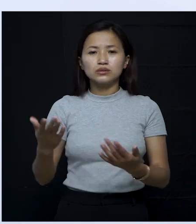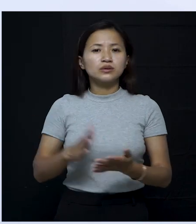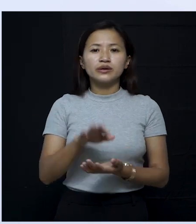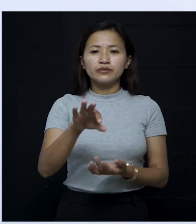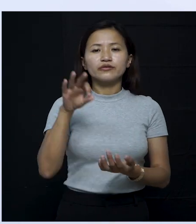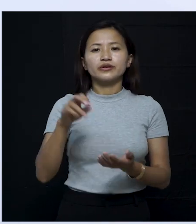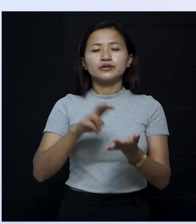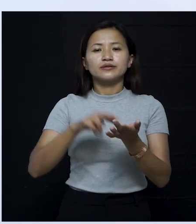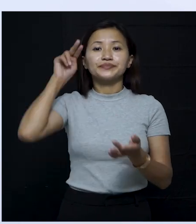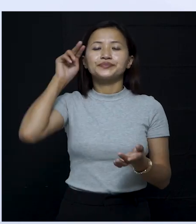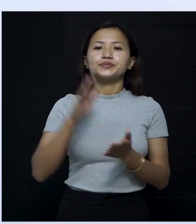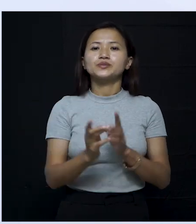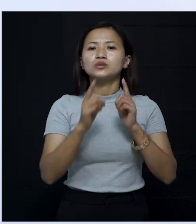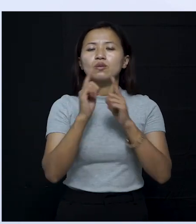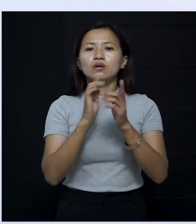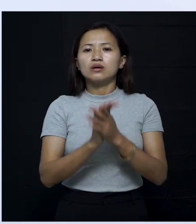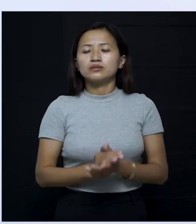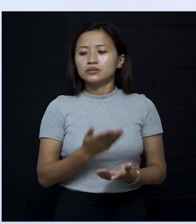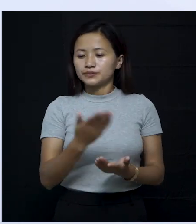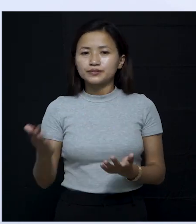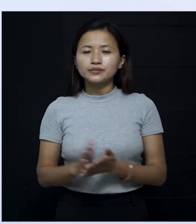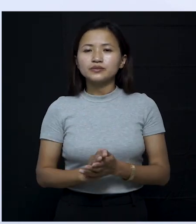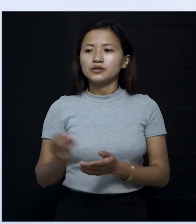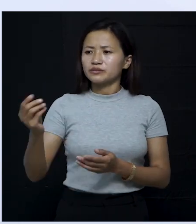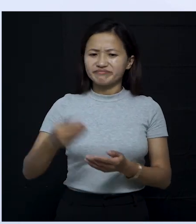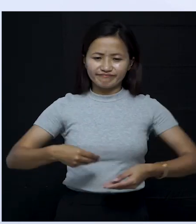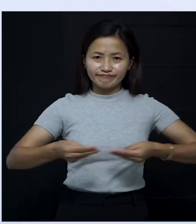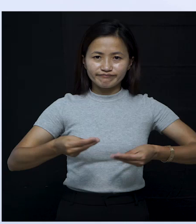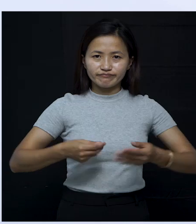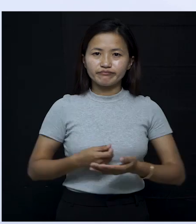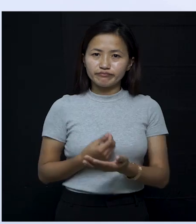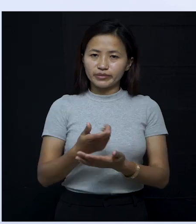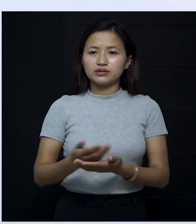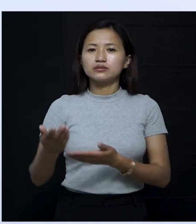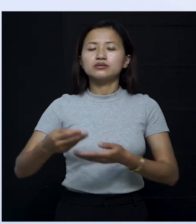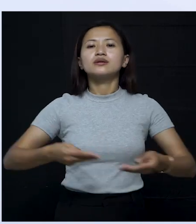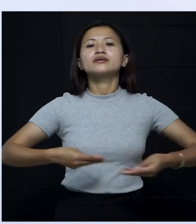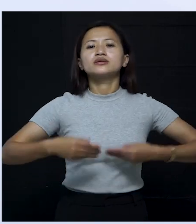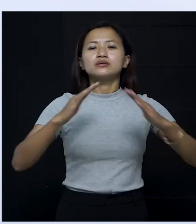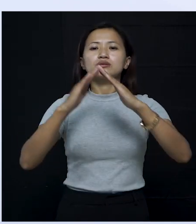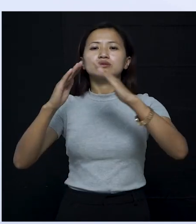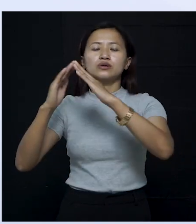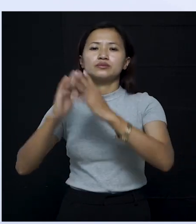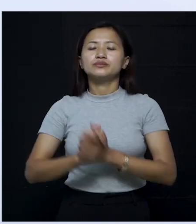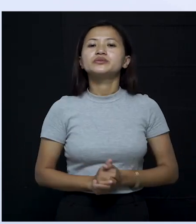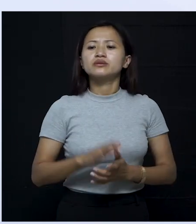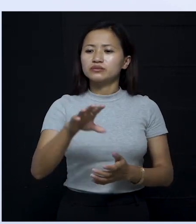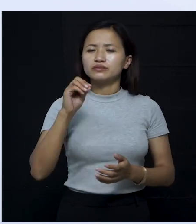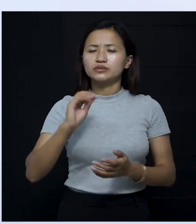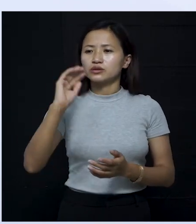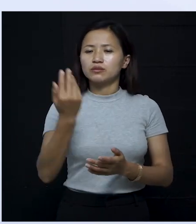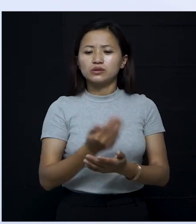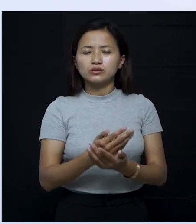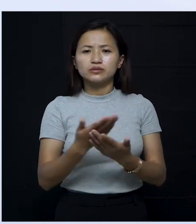in Nagaland. Okay, I'm not talking about those foods that we buy in the shop. You need to know the difference. Some are we get it here, but some,